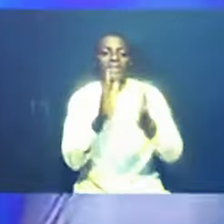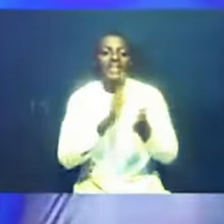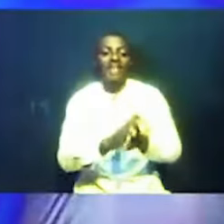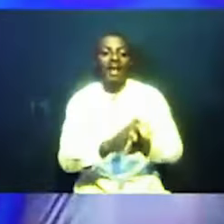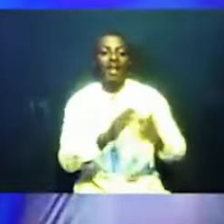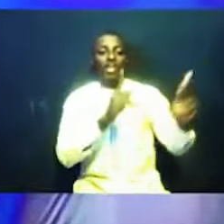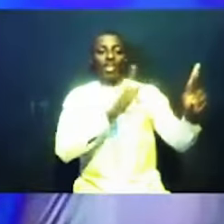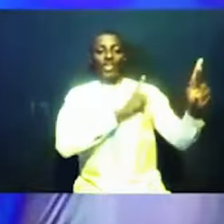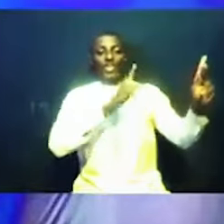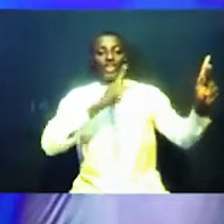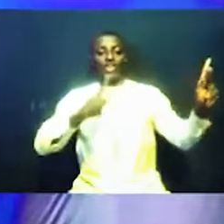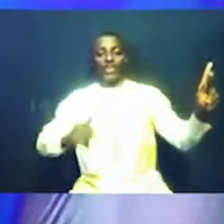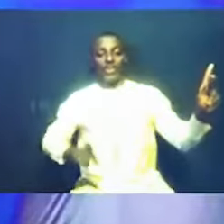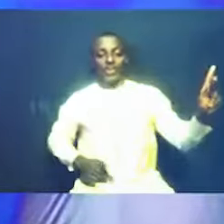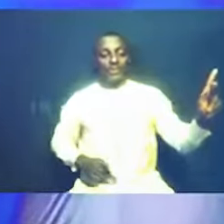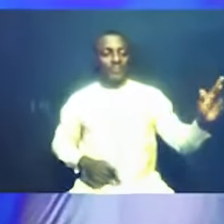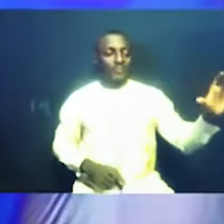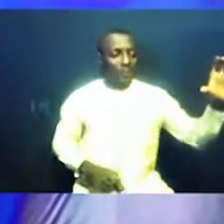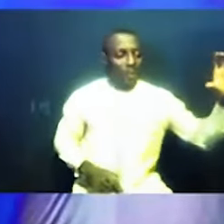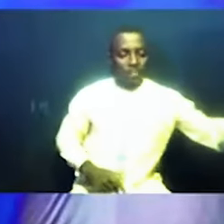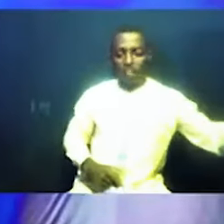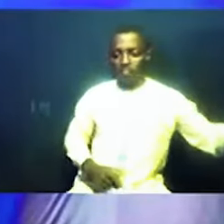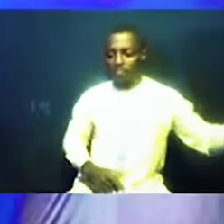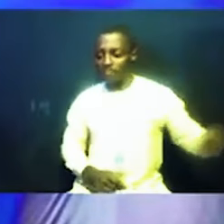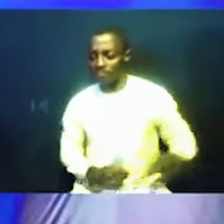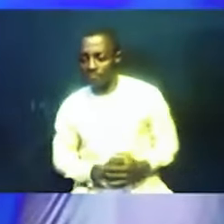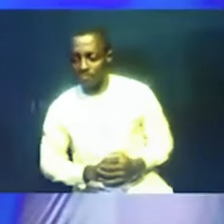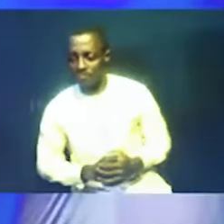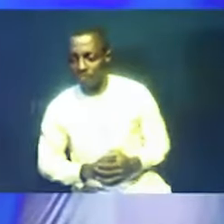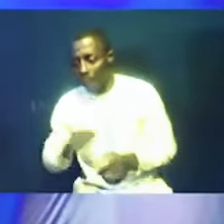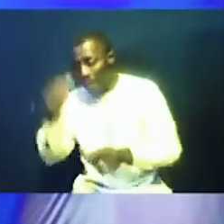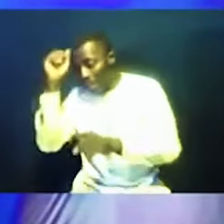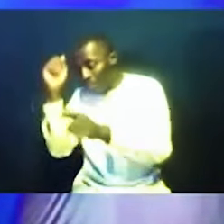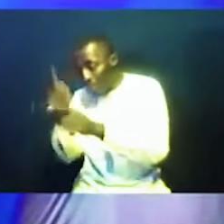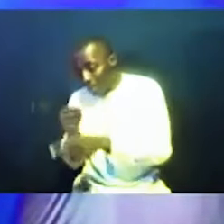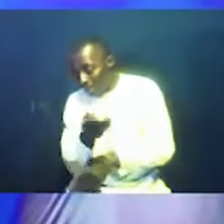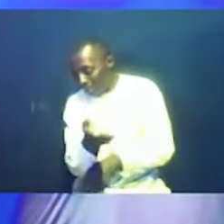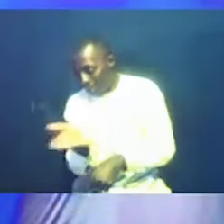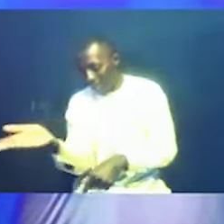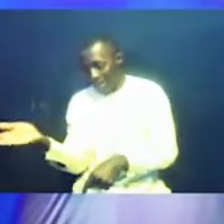The true reaction of Joseph, yeah, Joseph, na